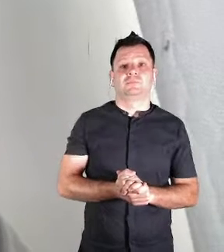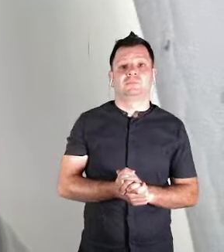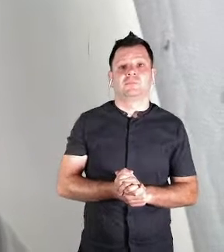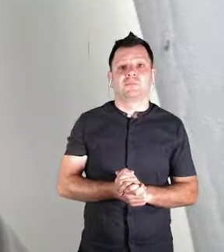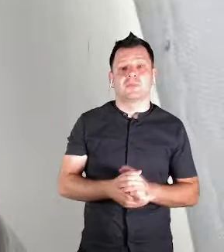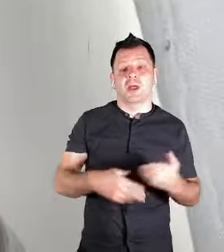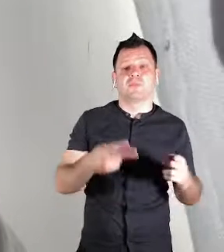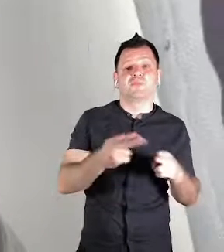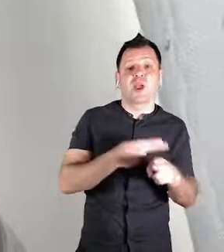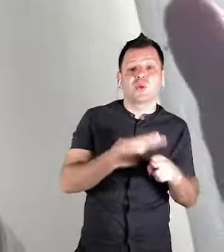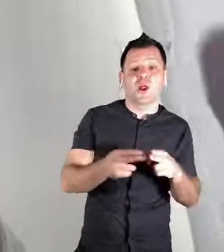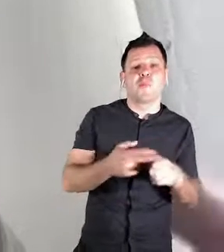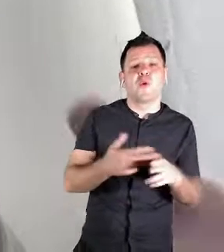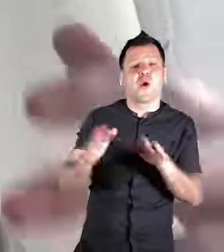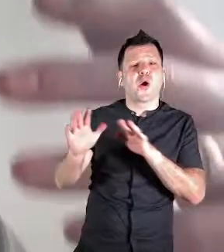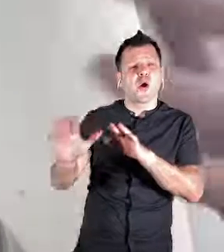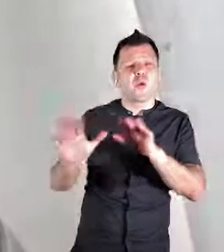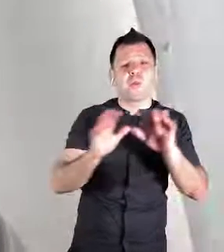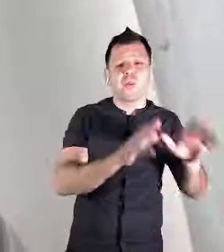the old